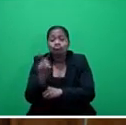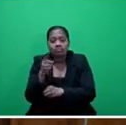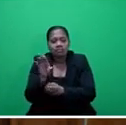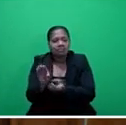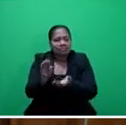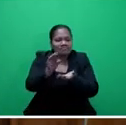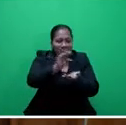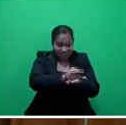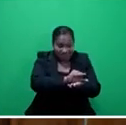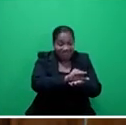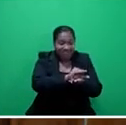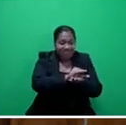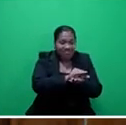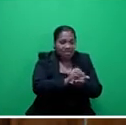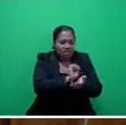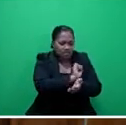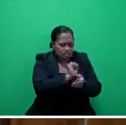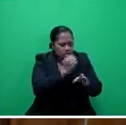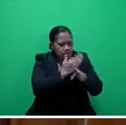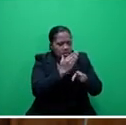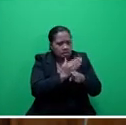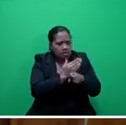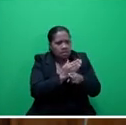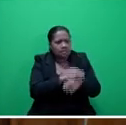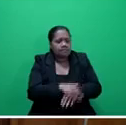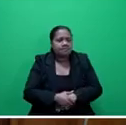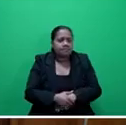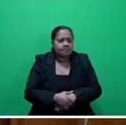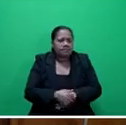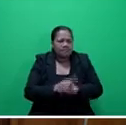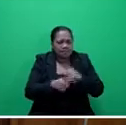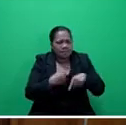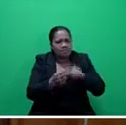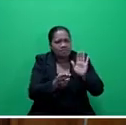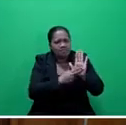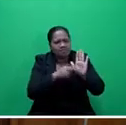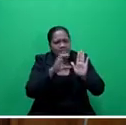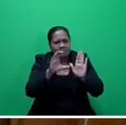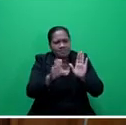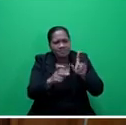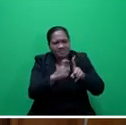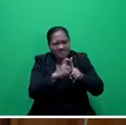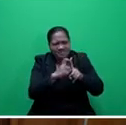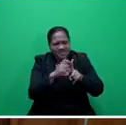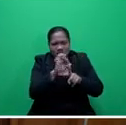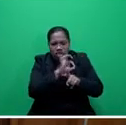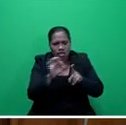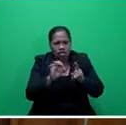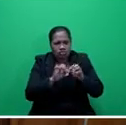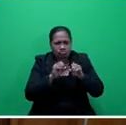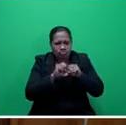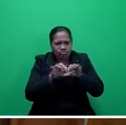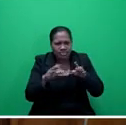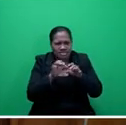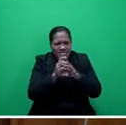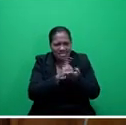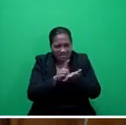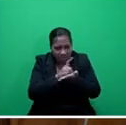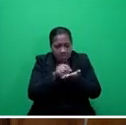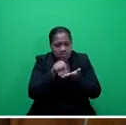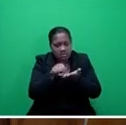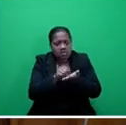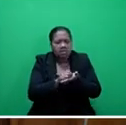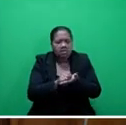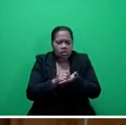of initiative that promotes and combats against non-communicable diseases. At this juncture, it would be amiss not to